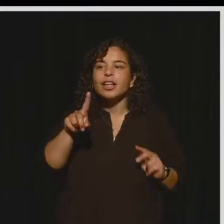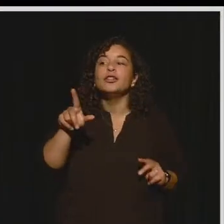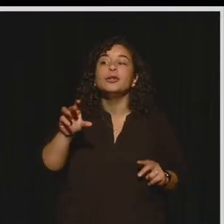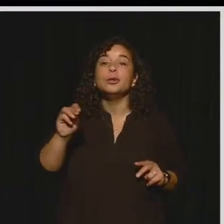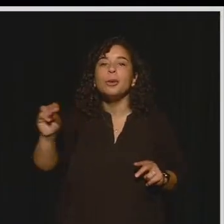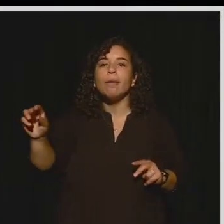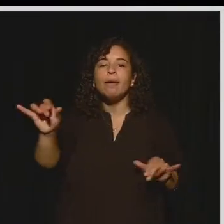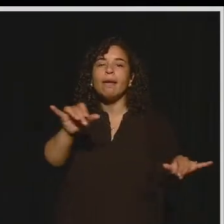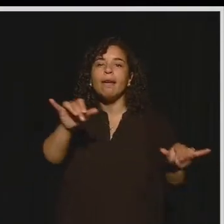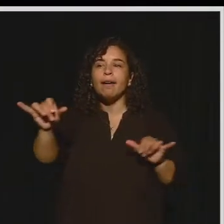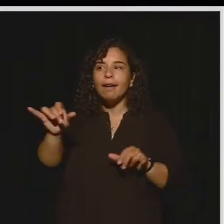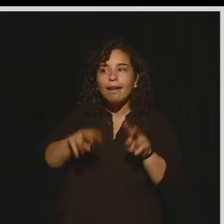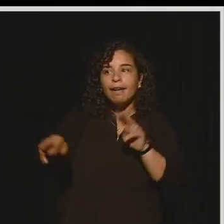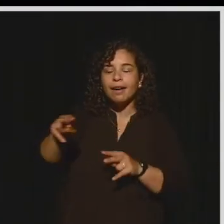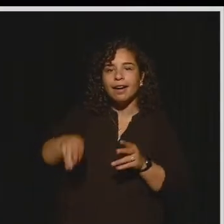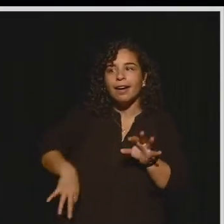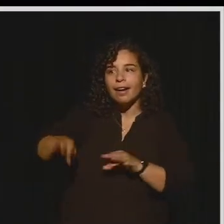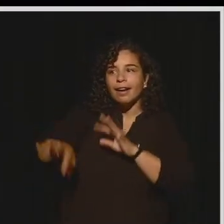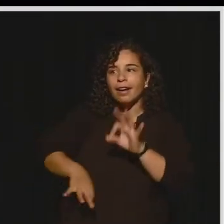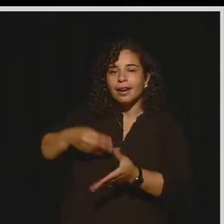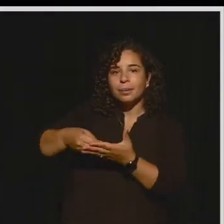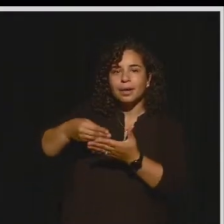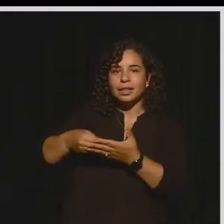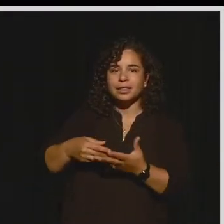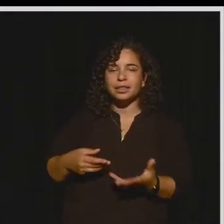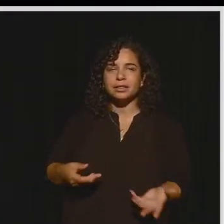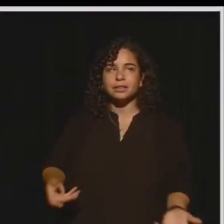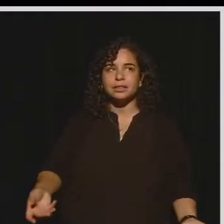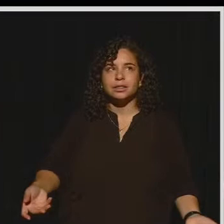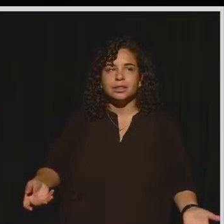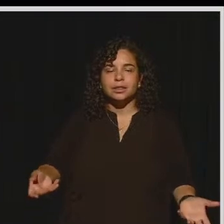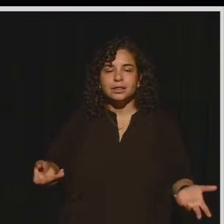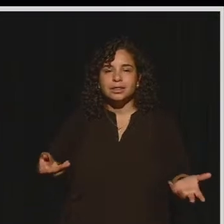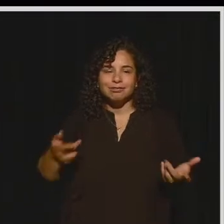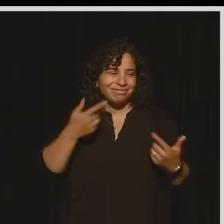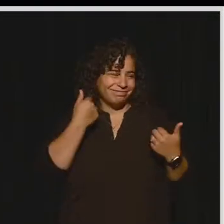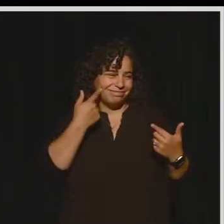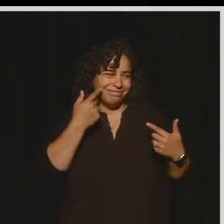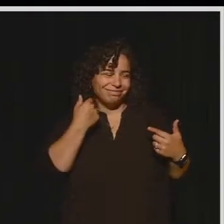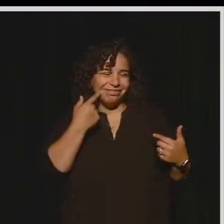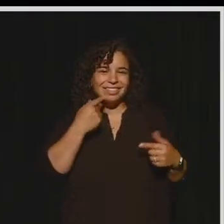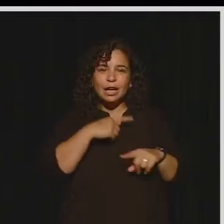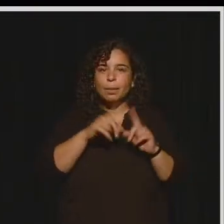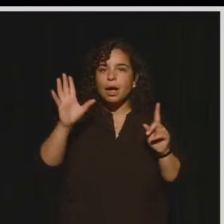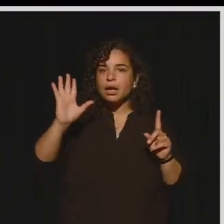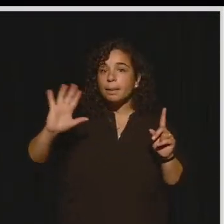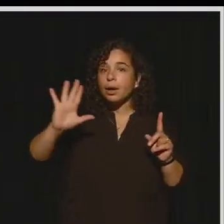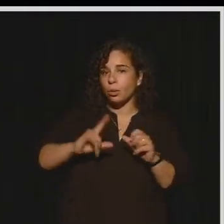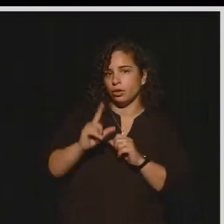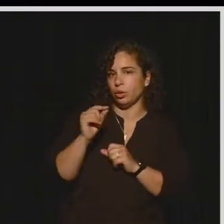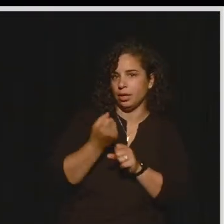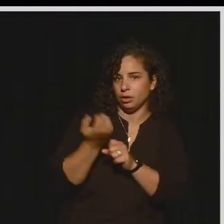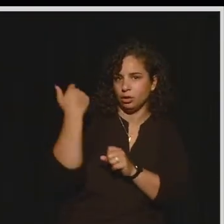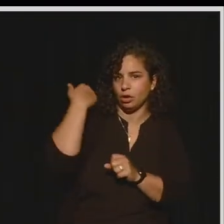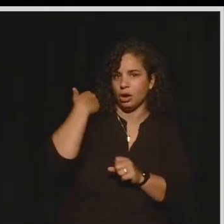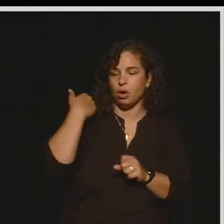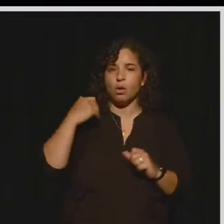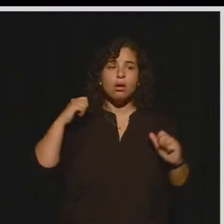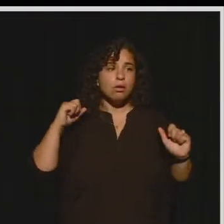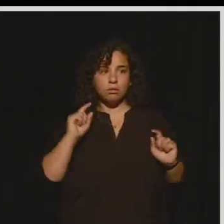when 20 years ago, it was like this, you'd go in and it was queer people, right. Gay and lesbian people. I go now